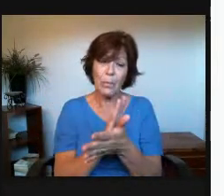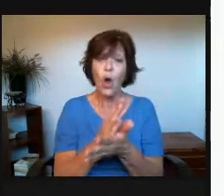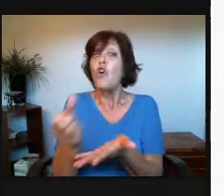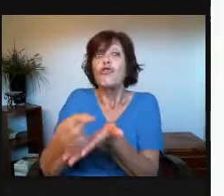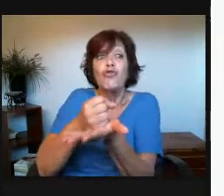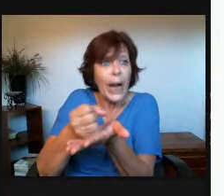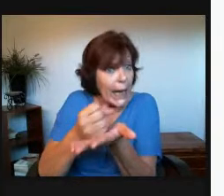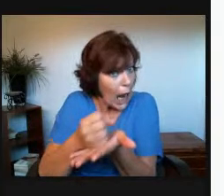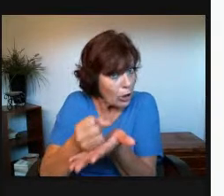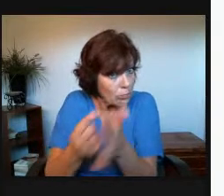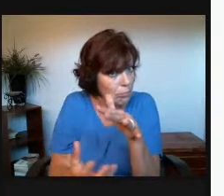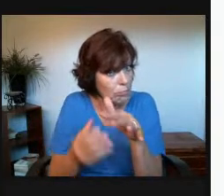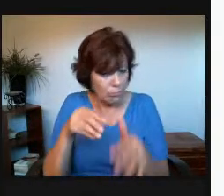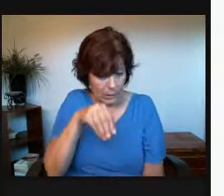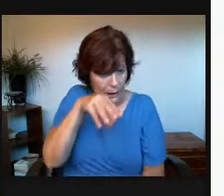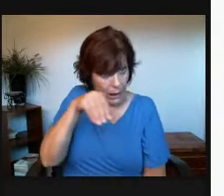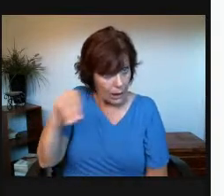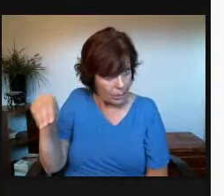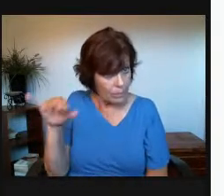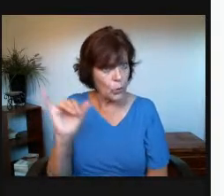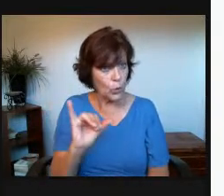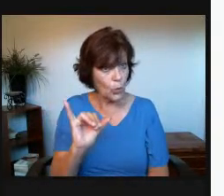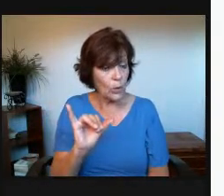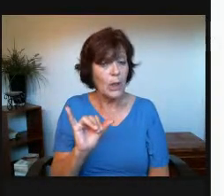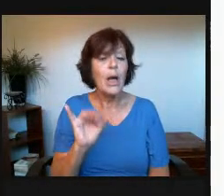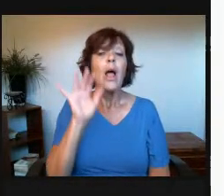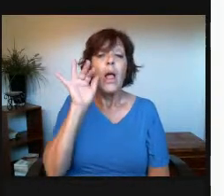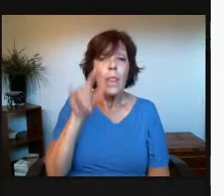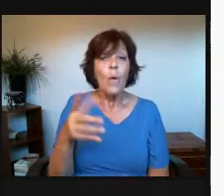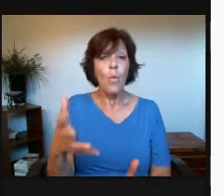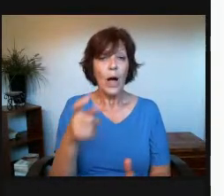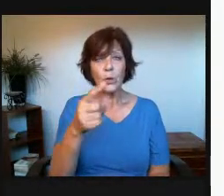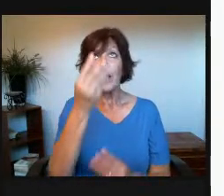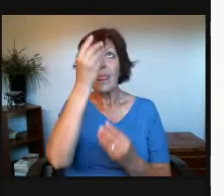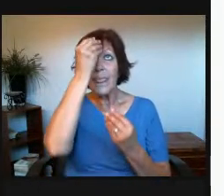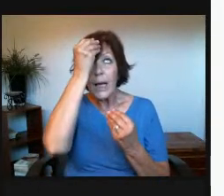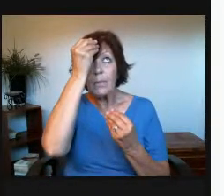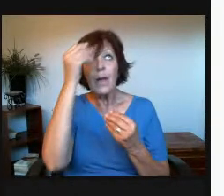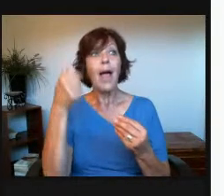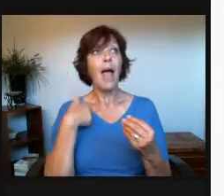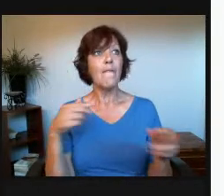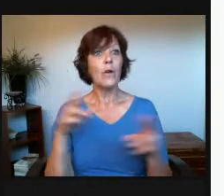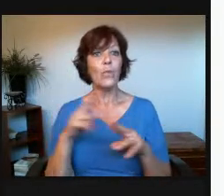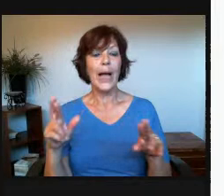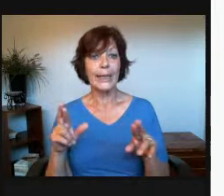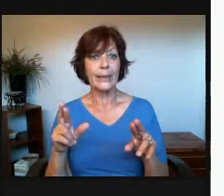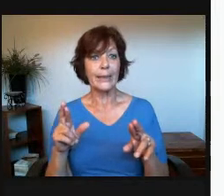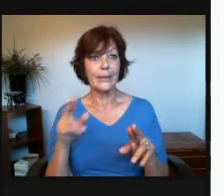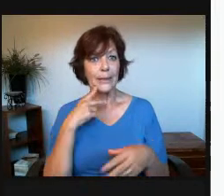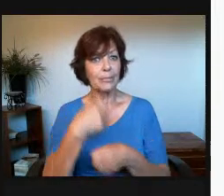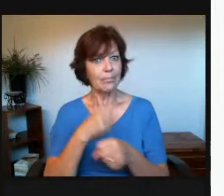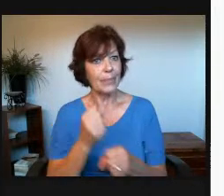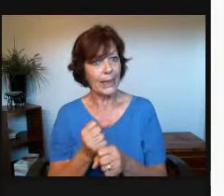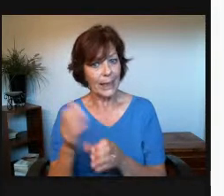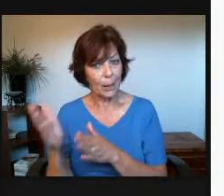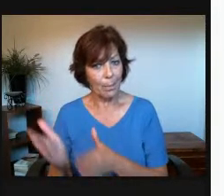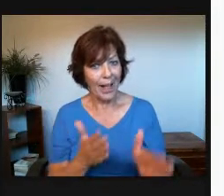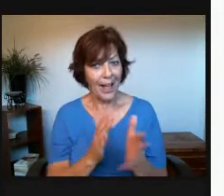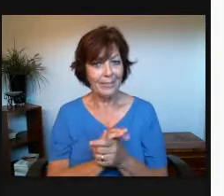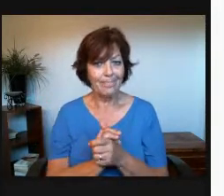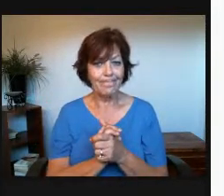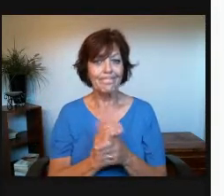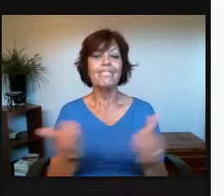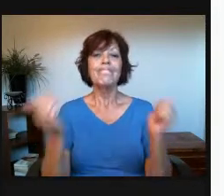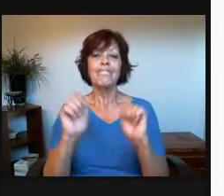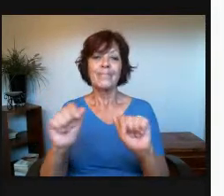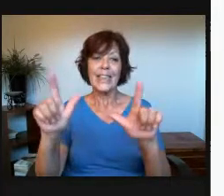cards, any of that. Those are things that we want you to think about in your first step in creating the plan. Next